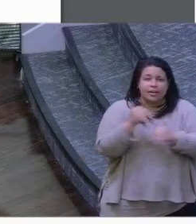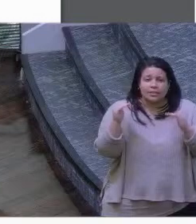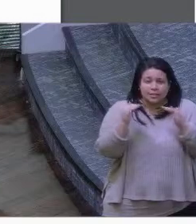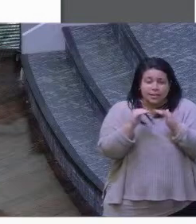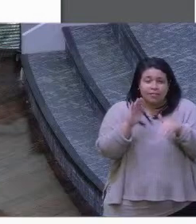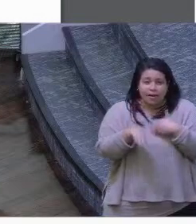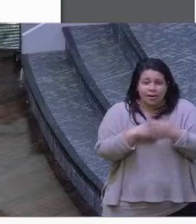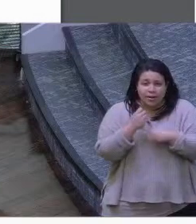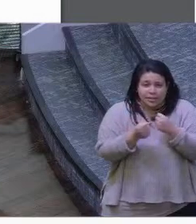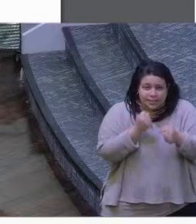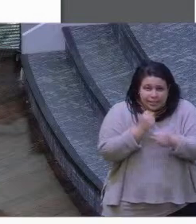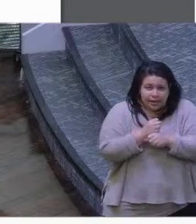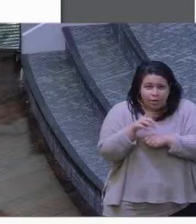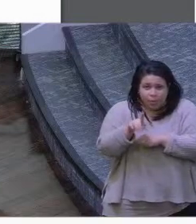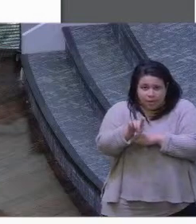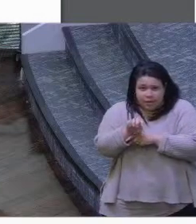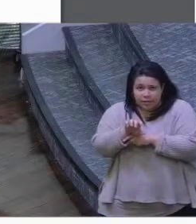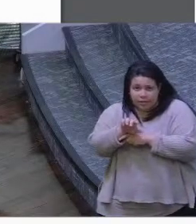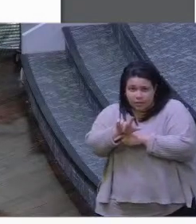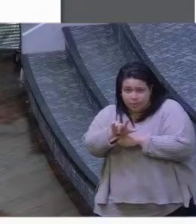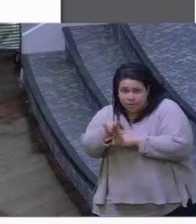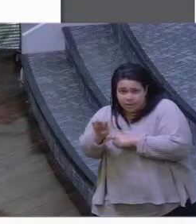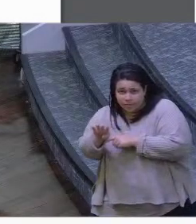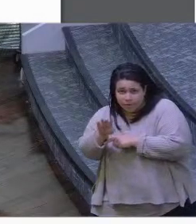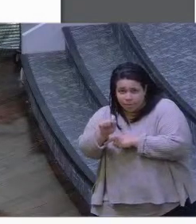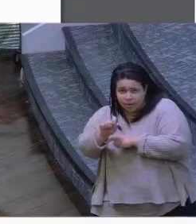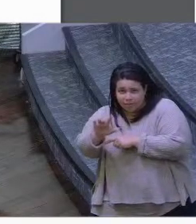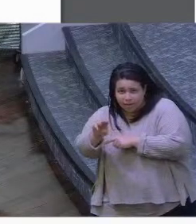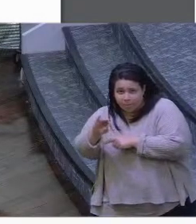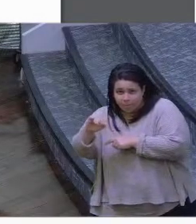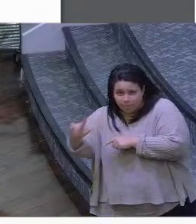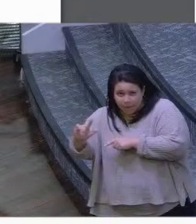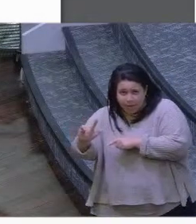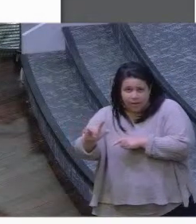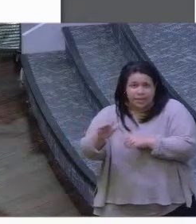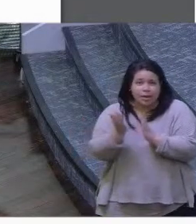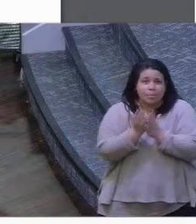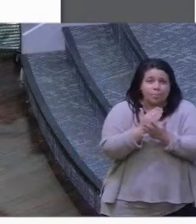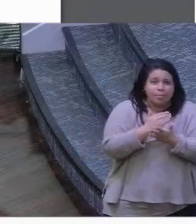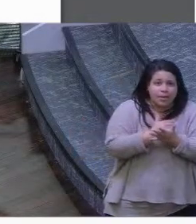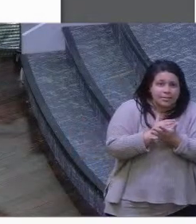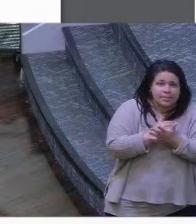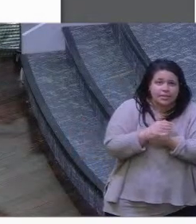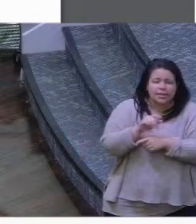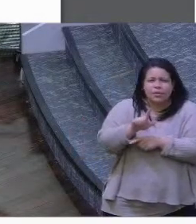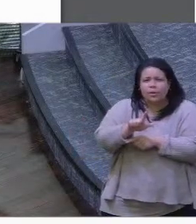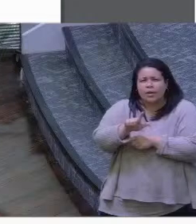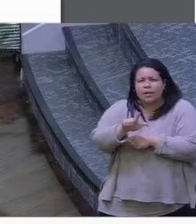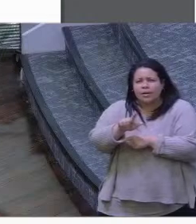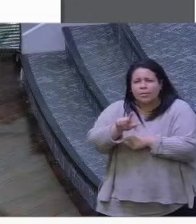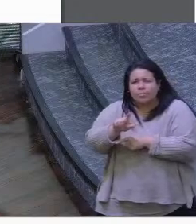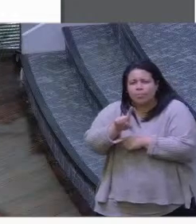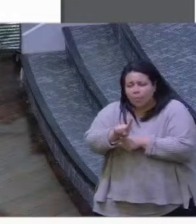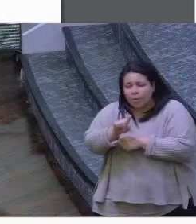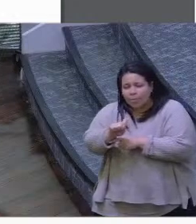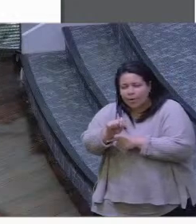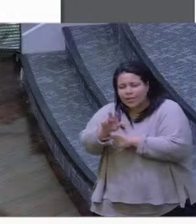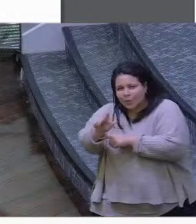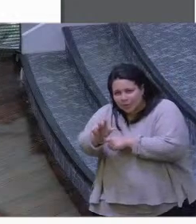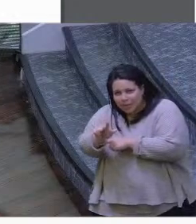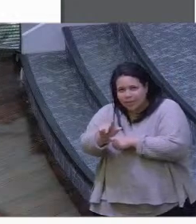about 124.5 million. We had budgeted around 121.3, but the differences I just mentioned make up